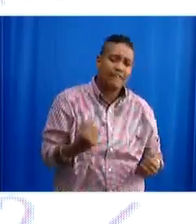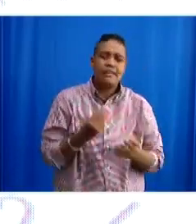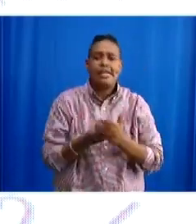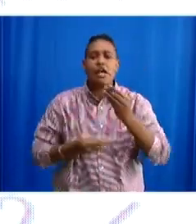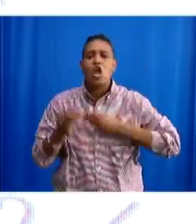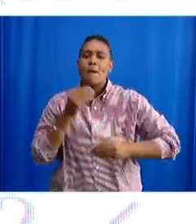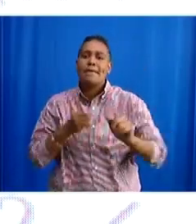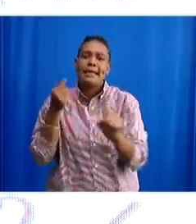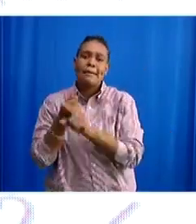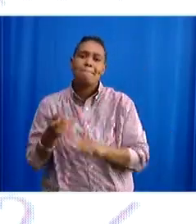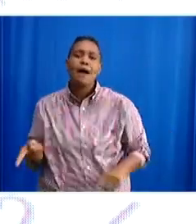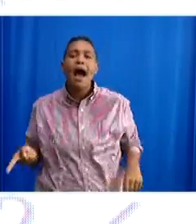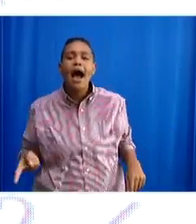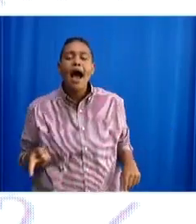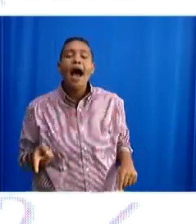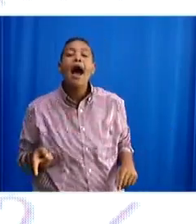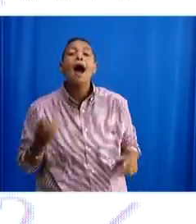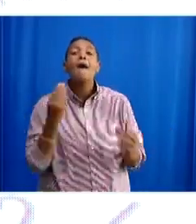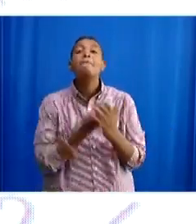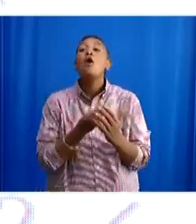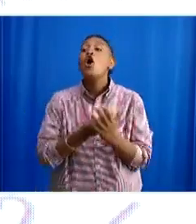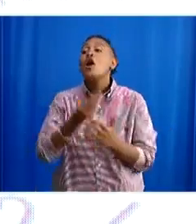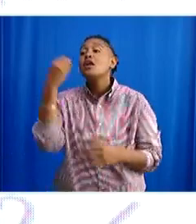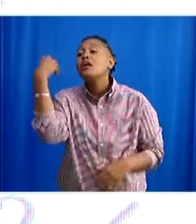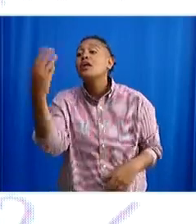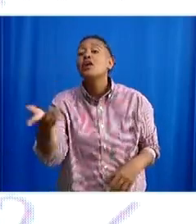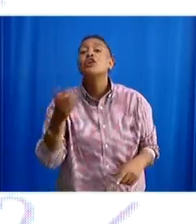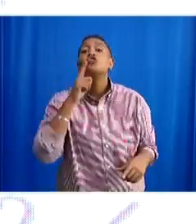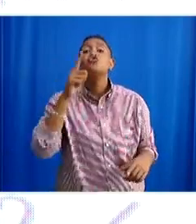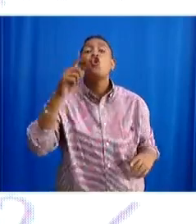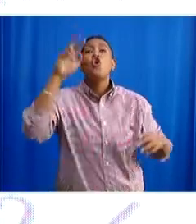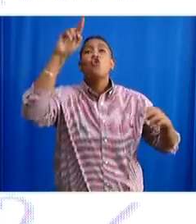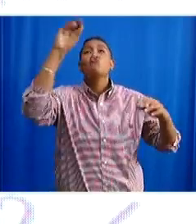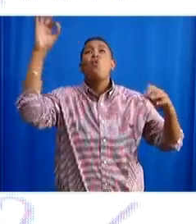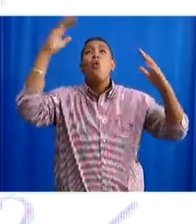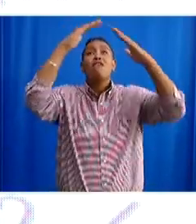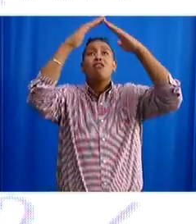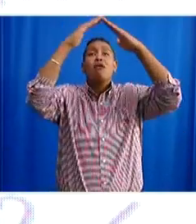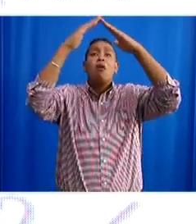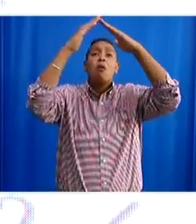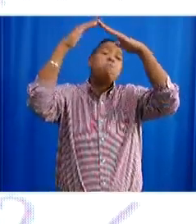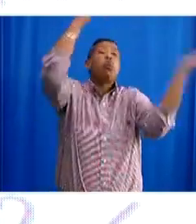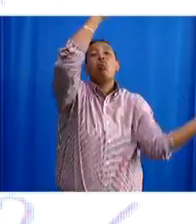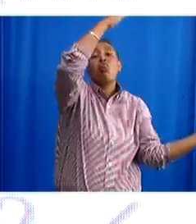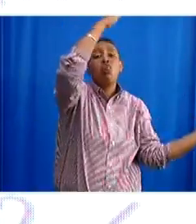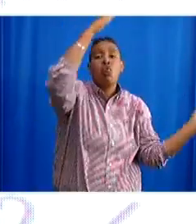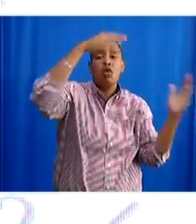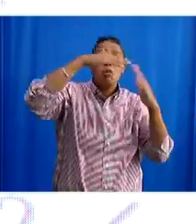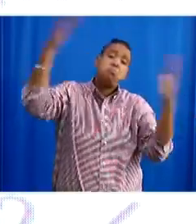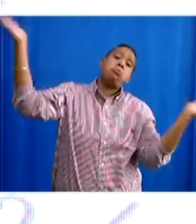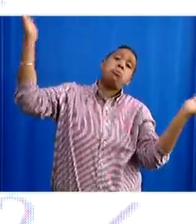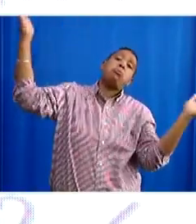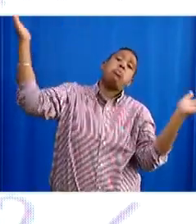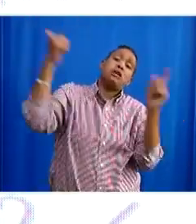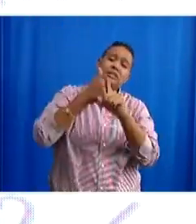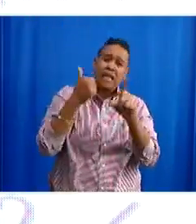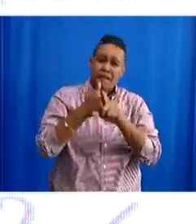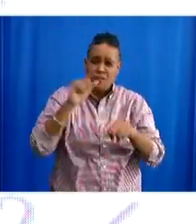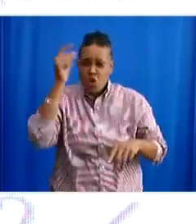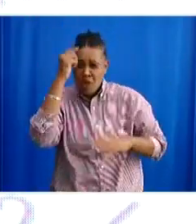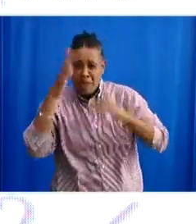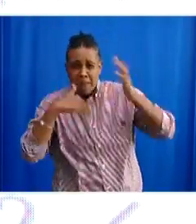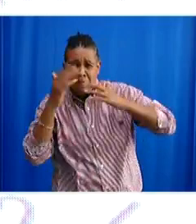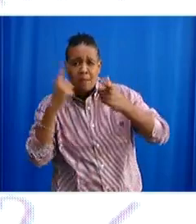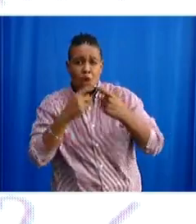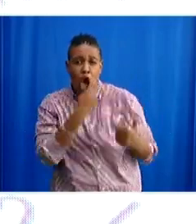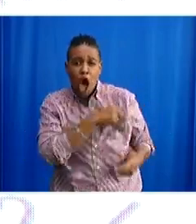effect. Money went towards roofs that had blown off of public buildings and hospitals. And it is those